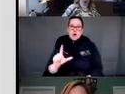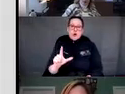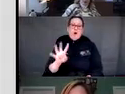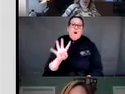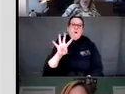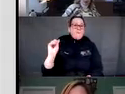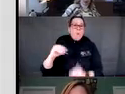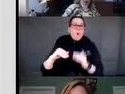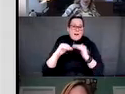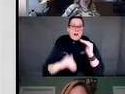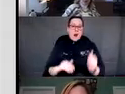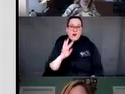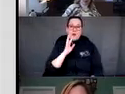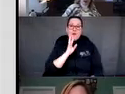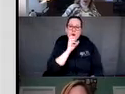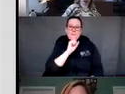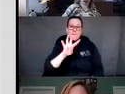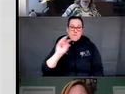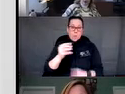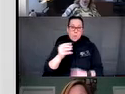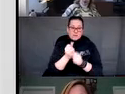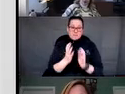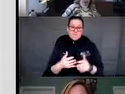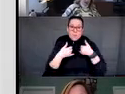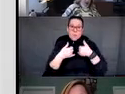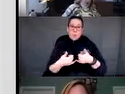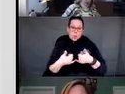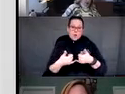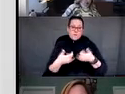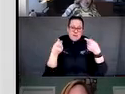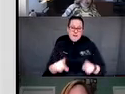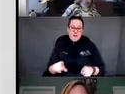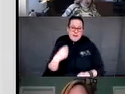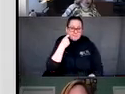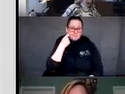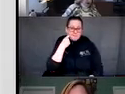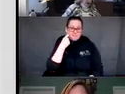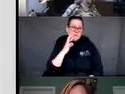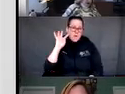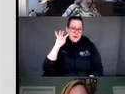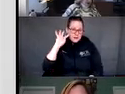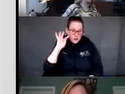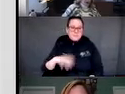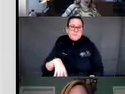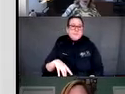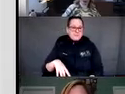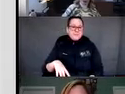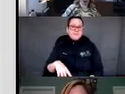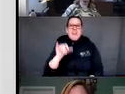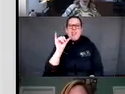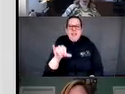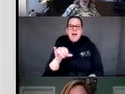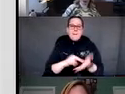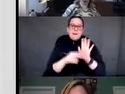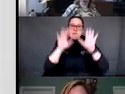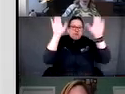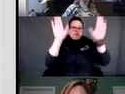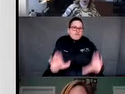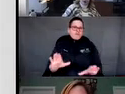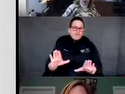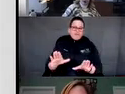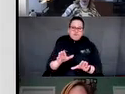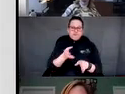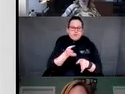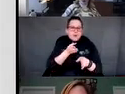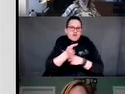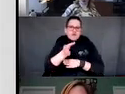40 recipient on November 12th. She was recognized for this, and this is really for outstanding professional